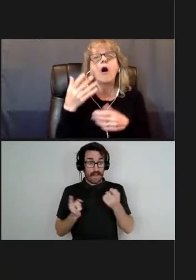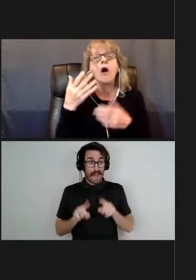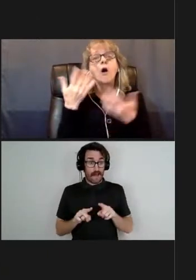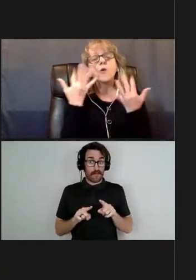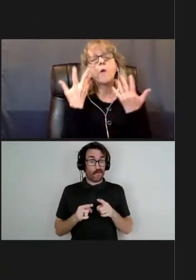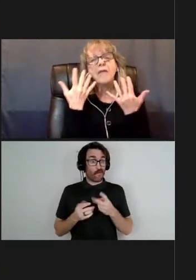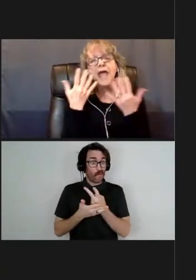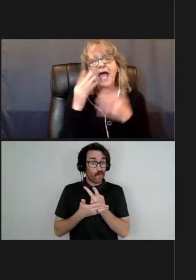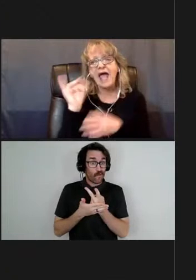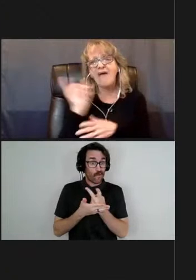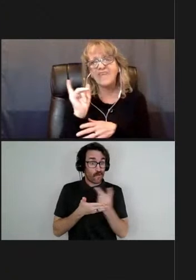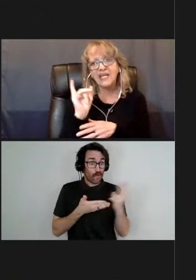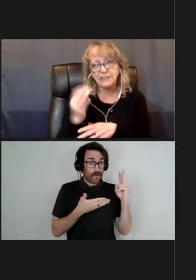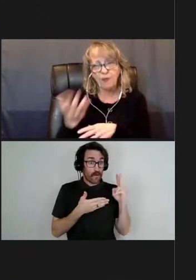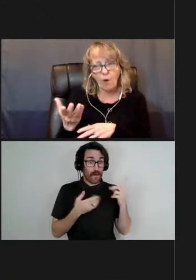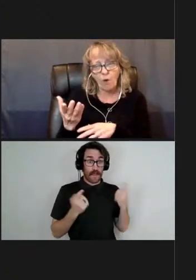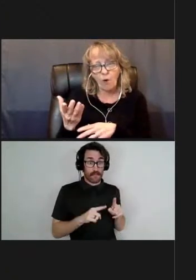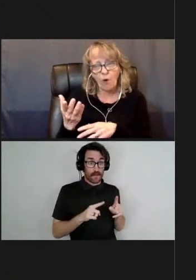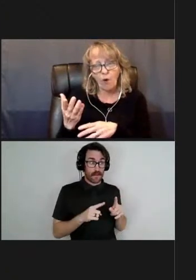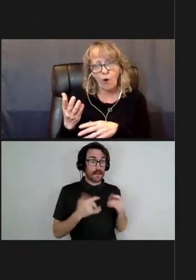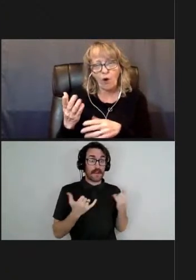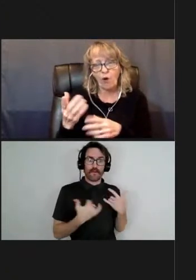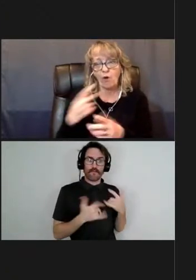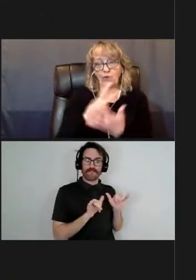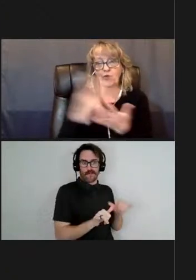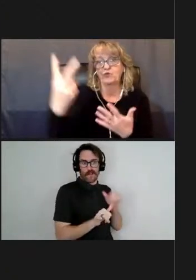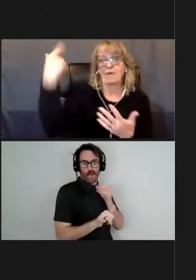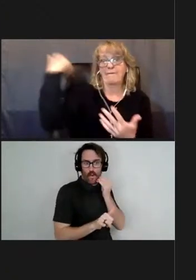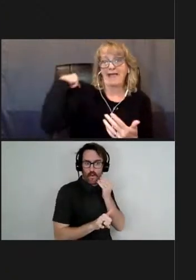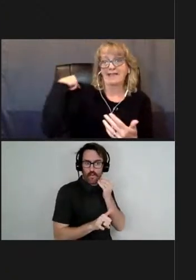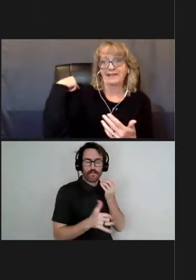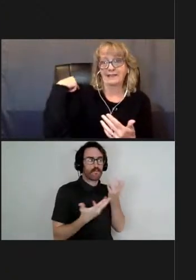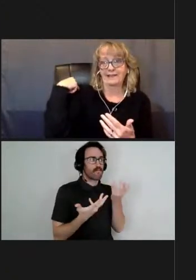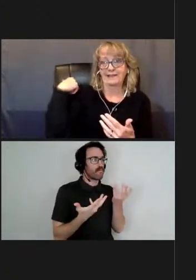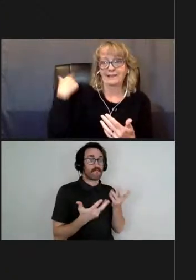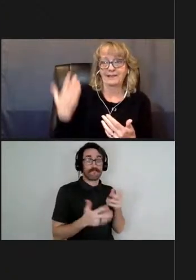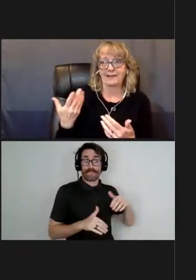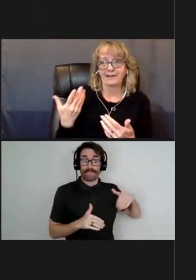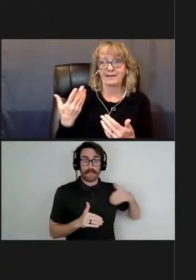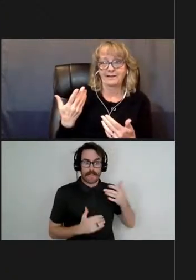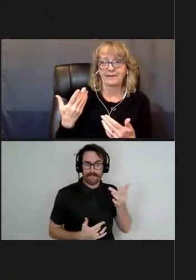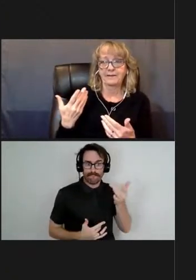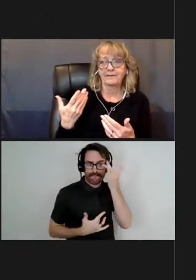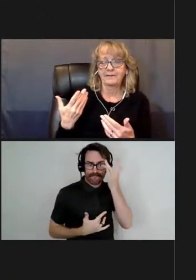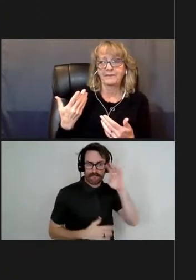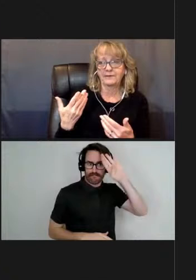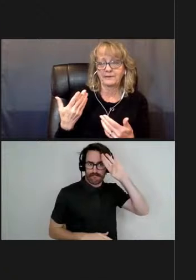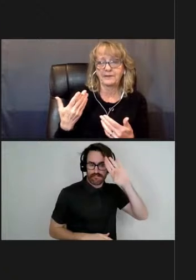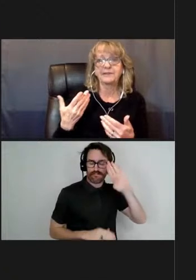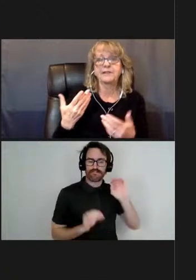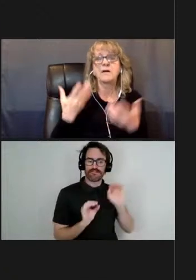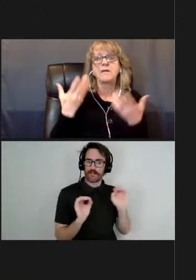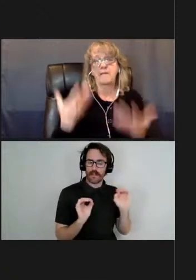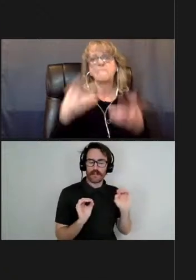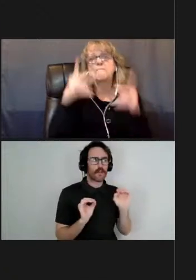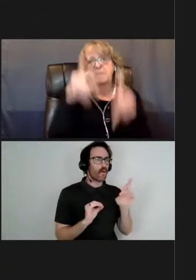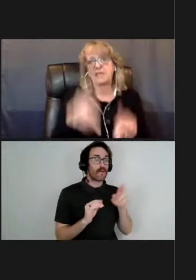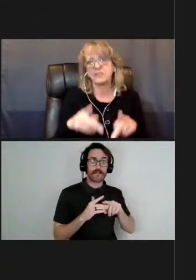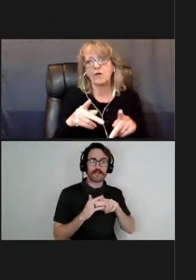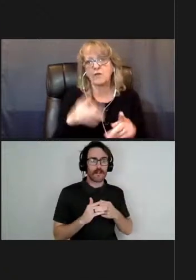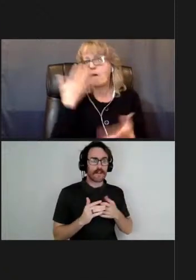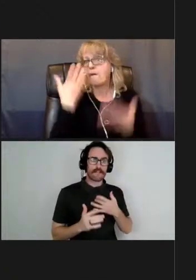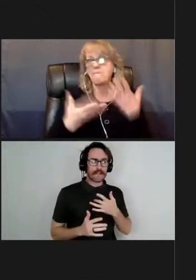2 weeks ago, some people are incubating. They haven't become ill yet. Some people are starting to develop